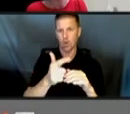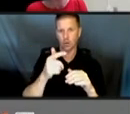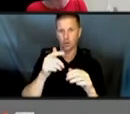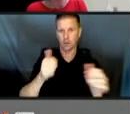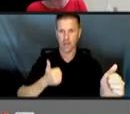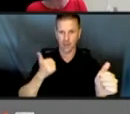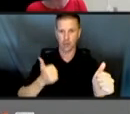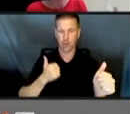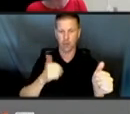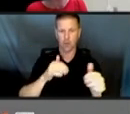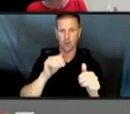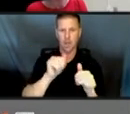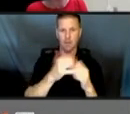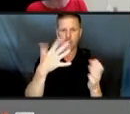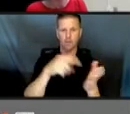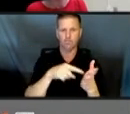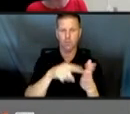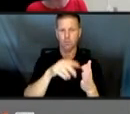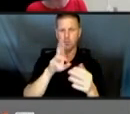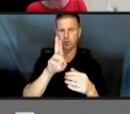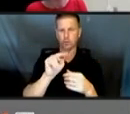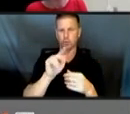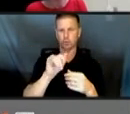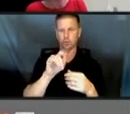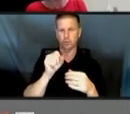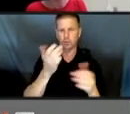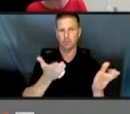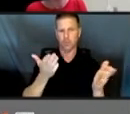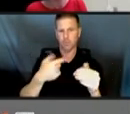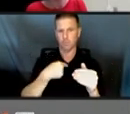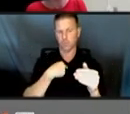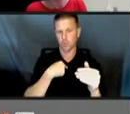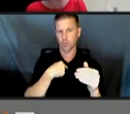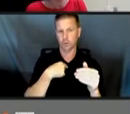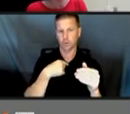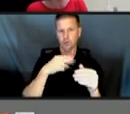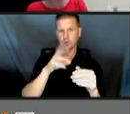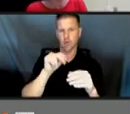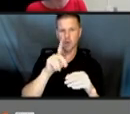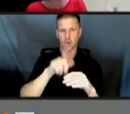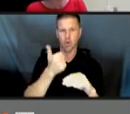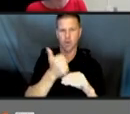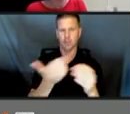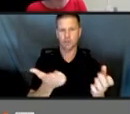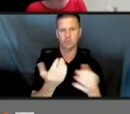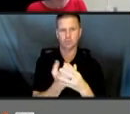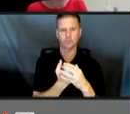you're talking about, like how many affordable units might we be unlocking here?